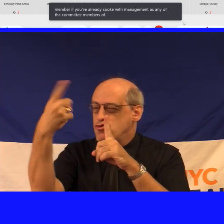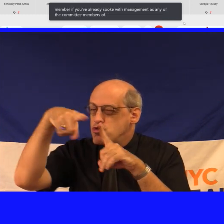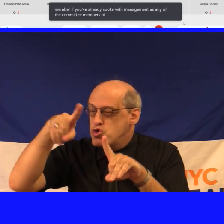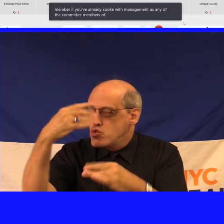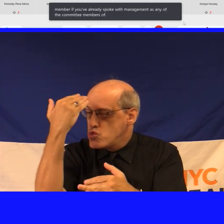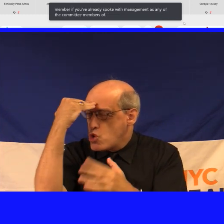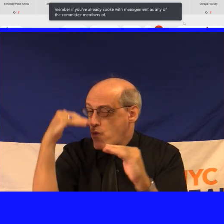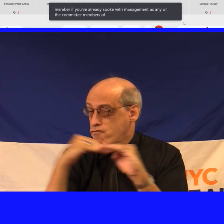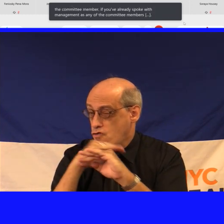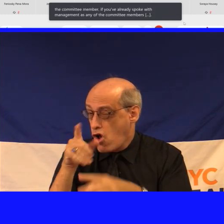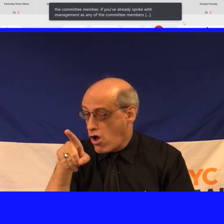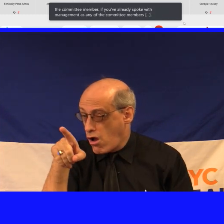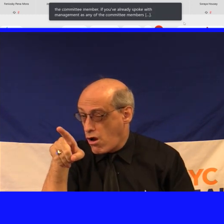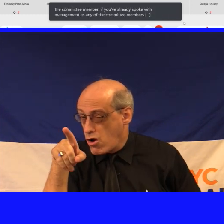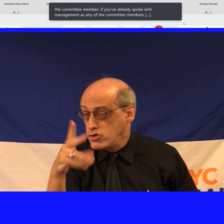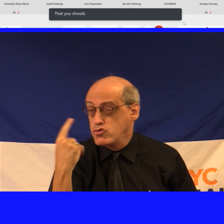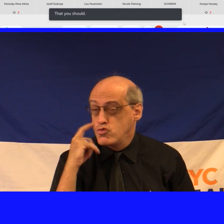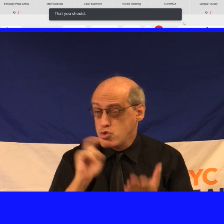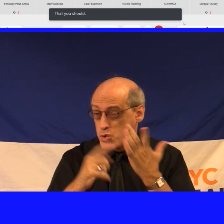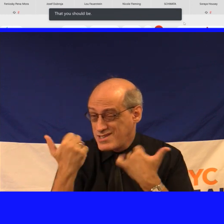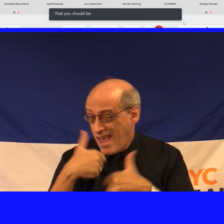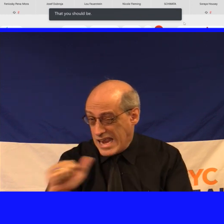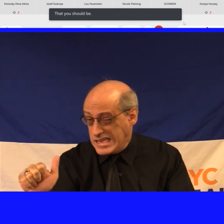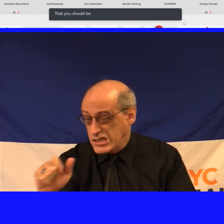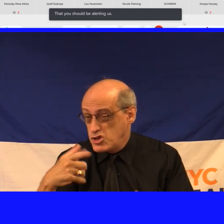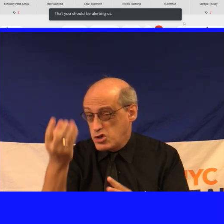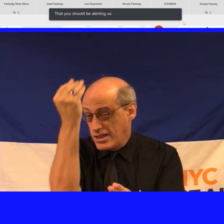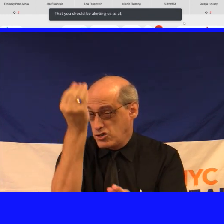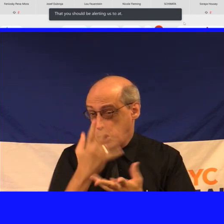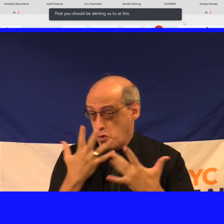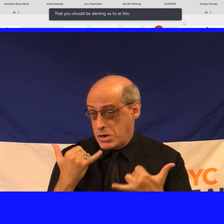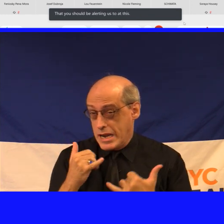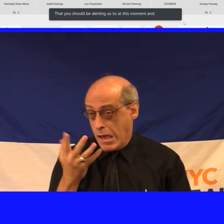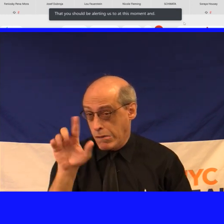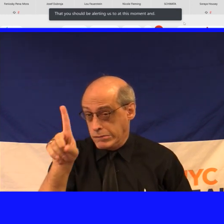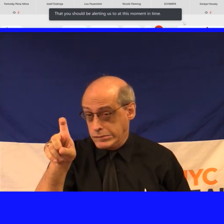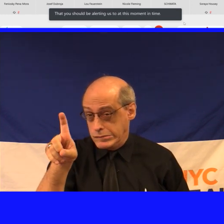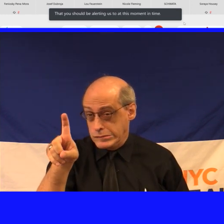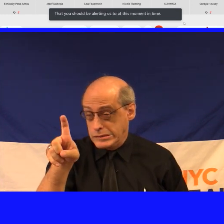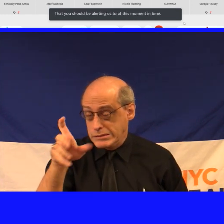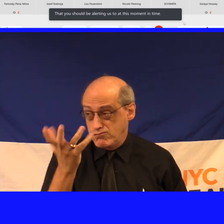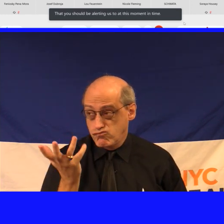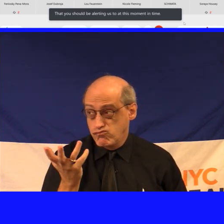fraud that you should be alerting us to at this moment in time?